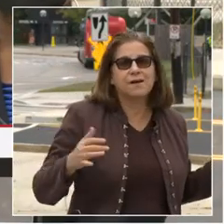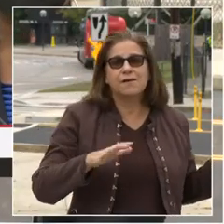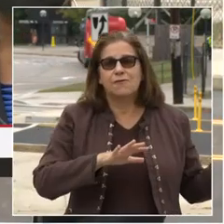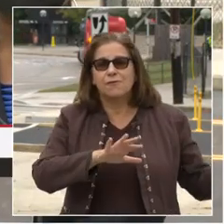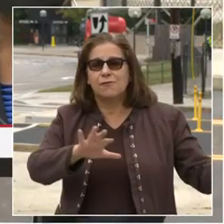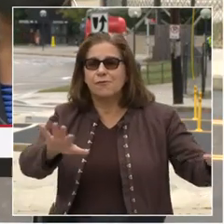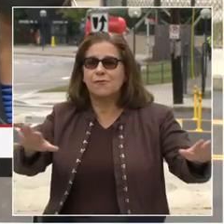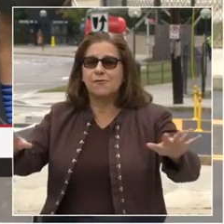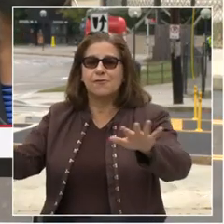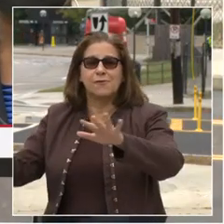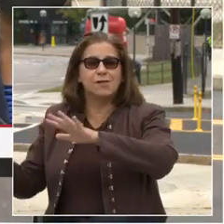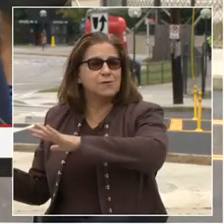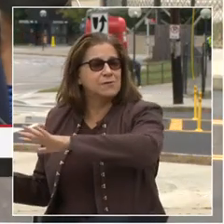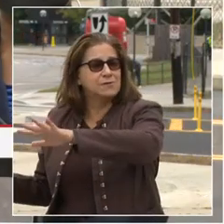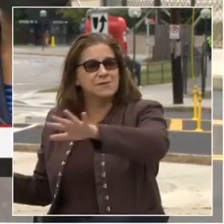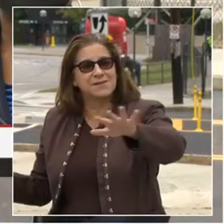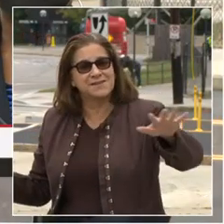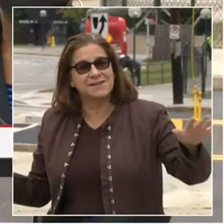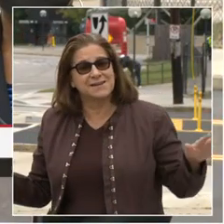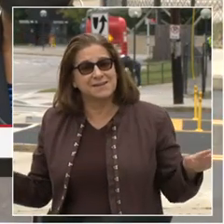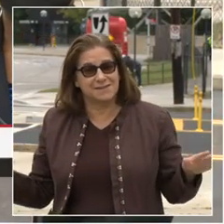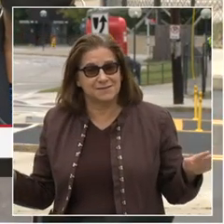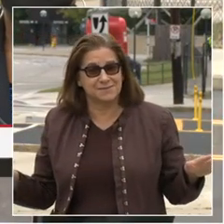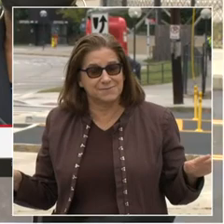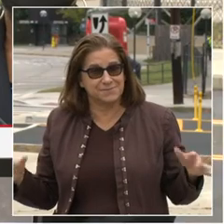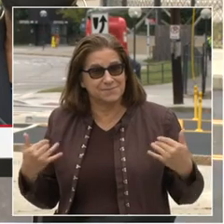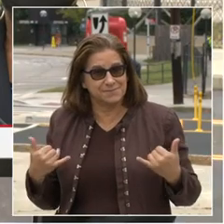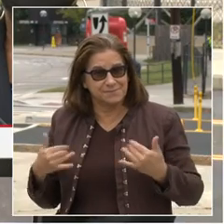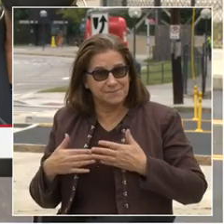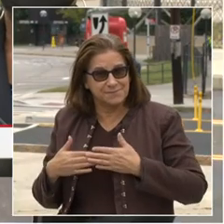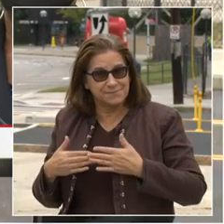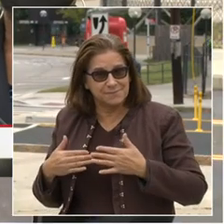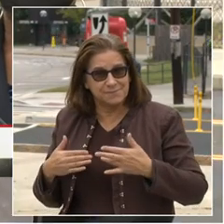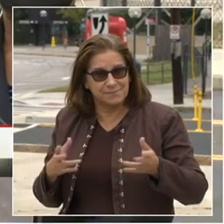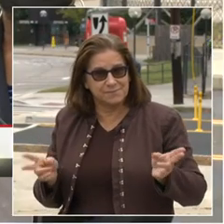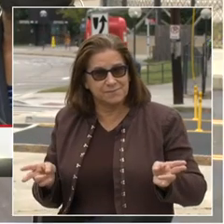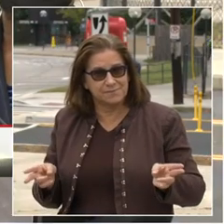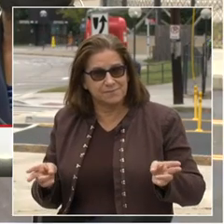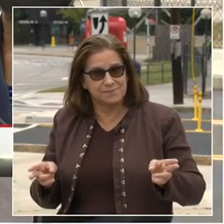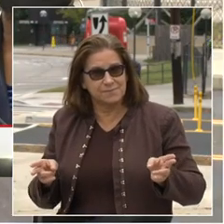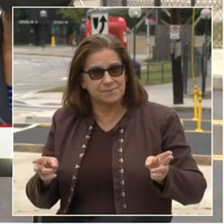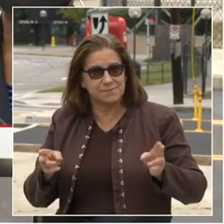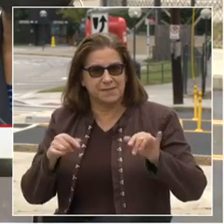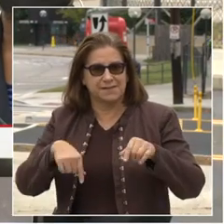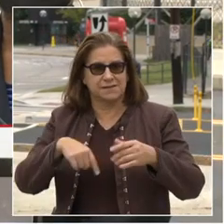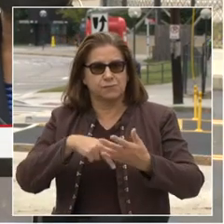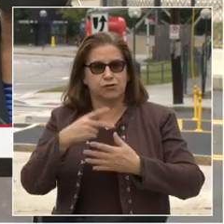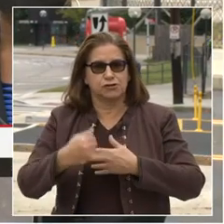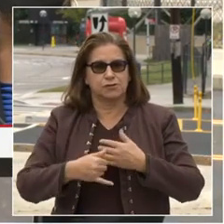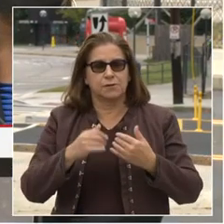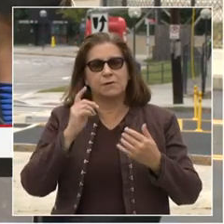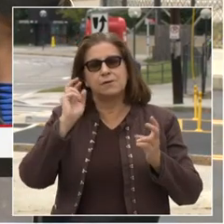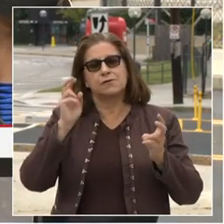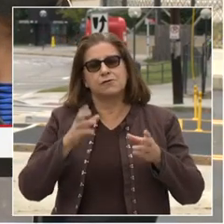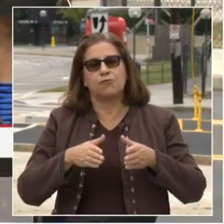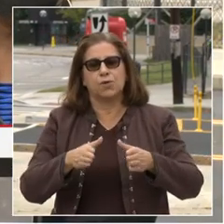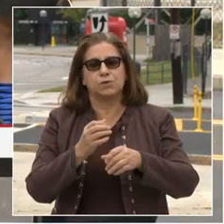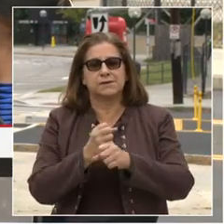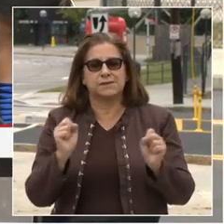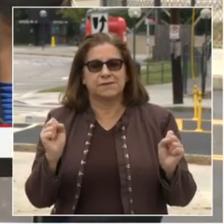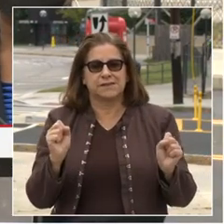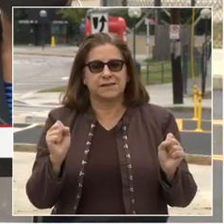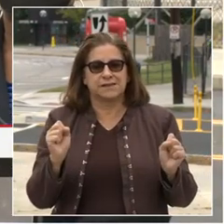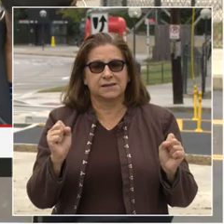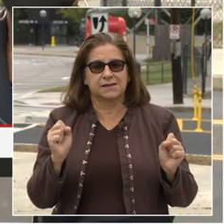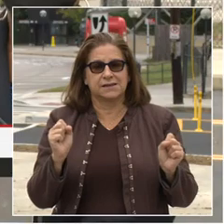we must shorten the amount of time it takes to implement these safety improvements. In order to do this, we will be making changes to our public engagement process so that we